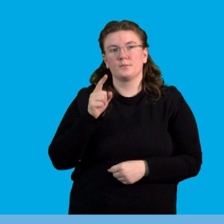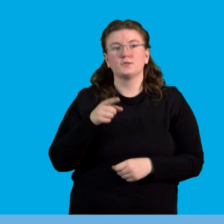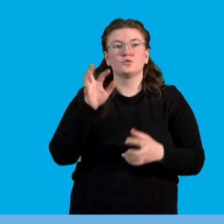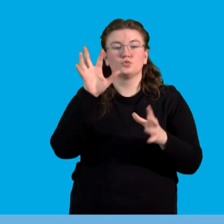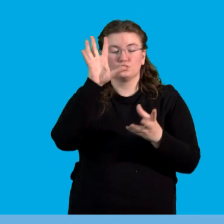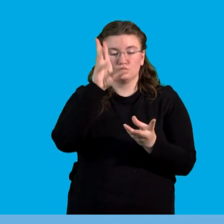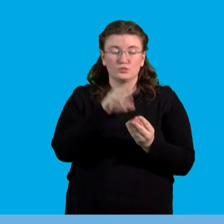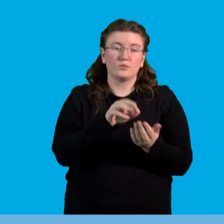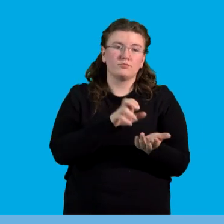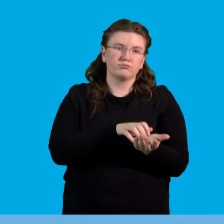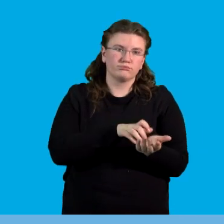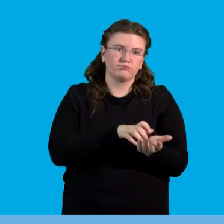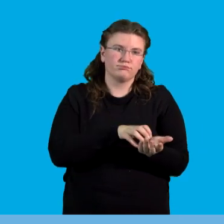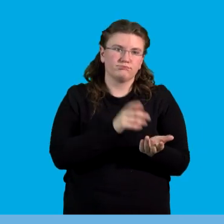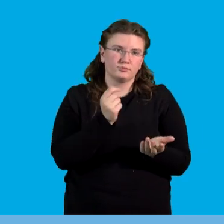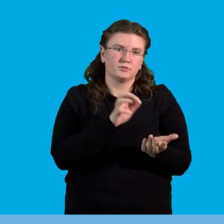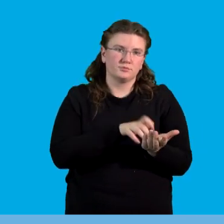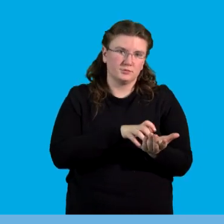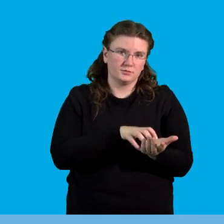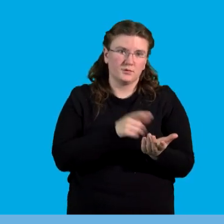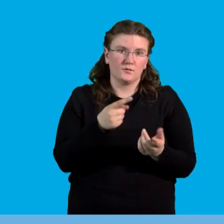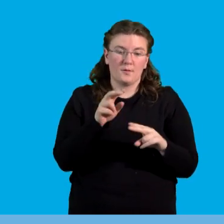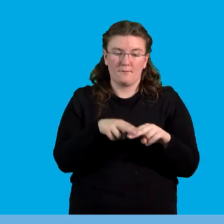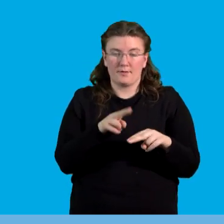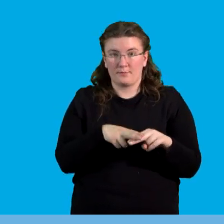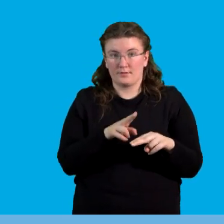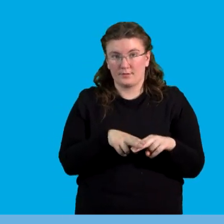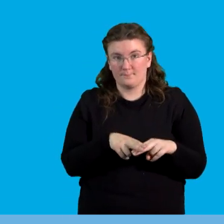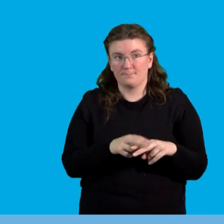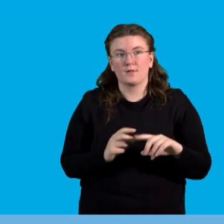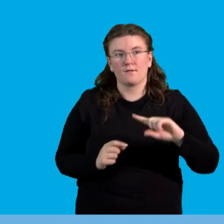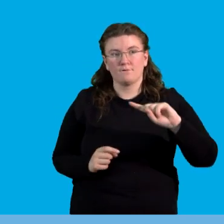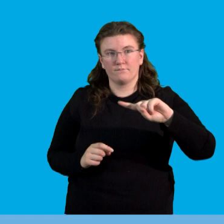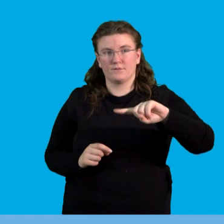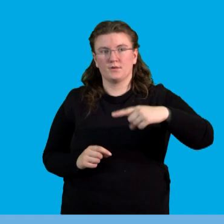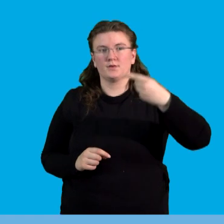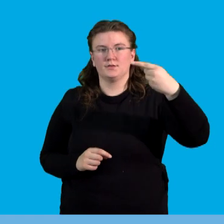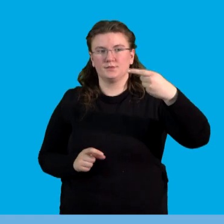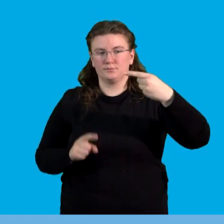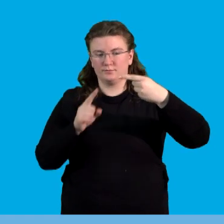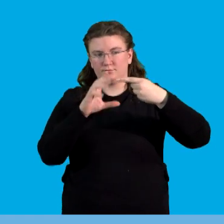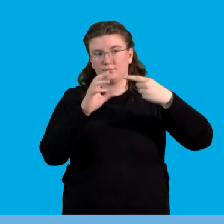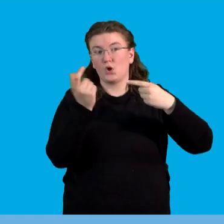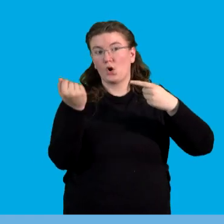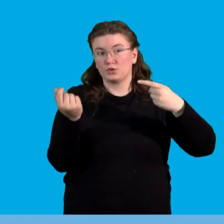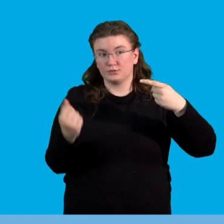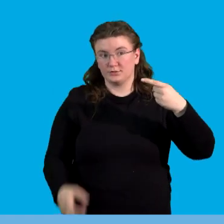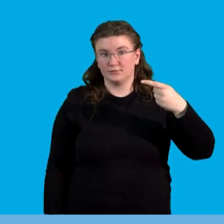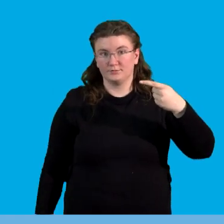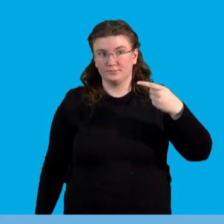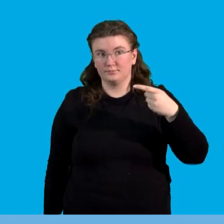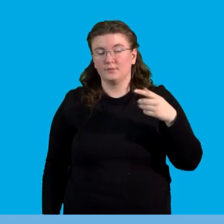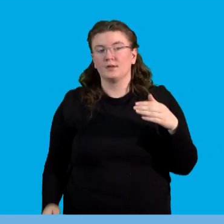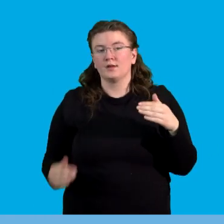total cost of using this geyser during the month of February. So, first things first, equation says